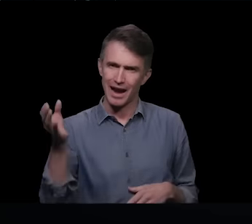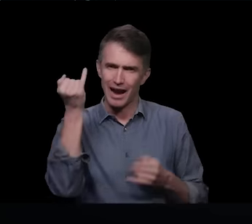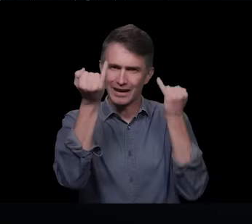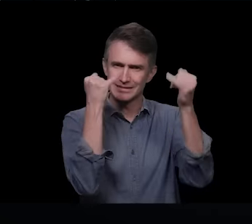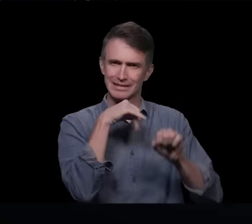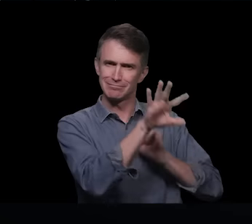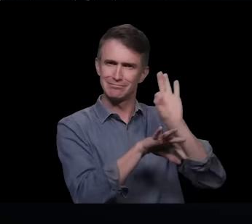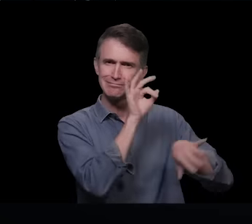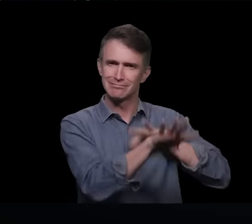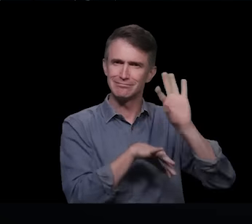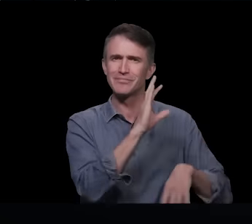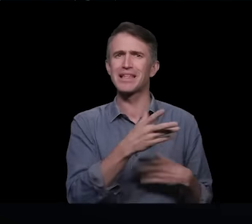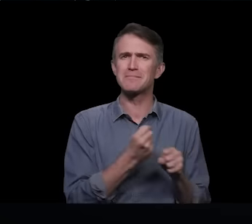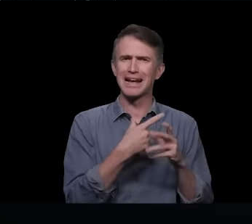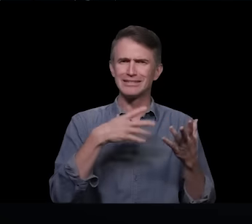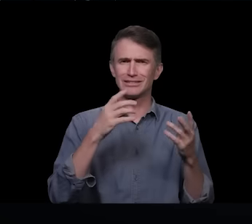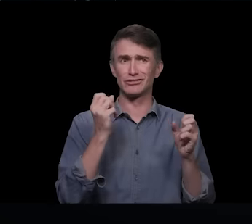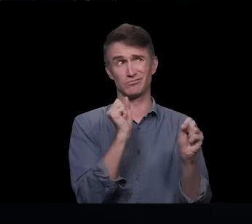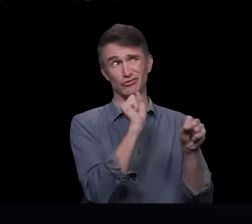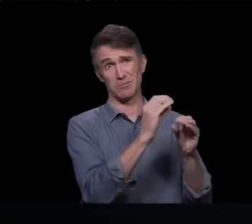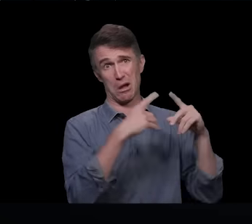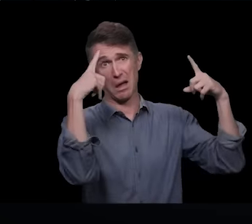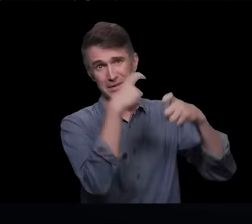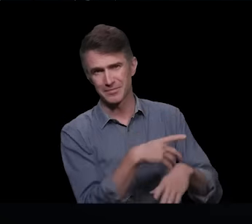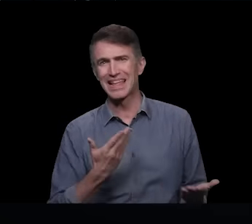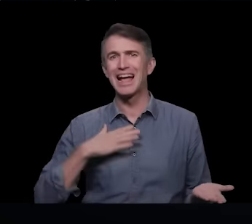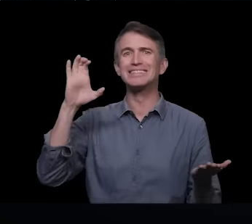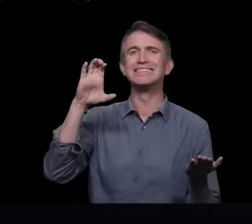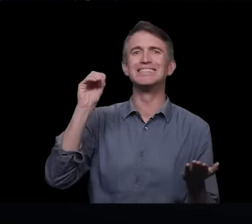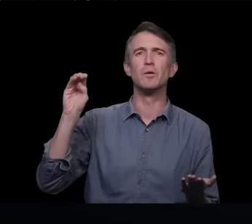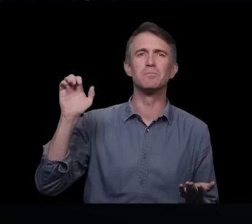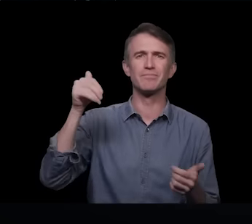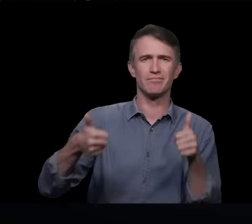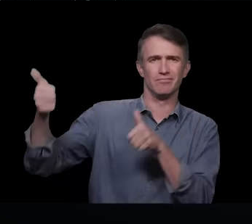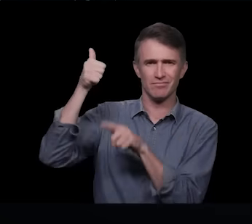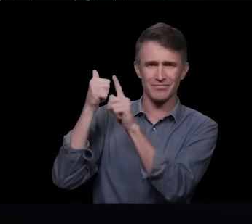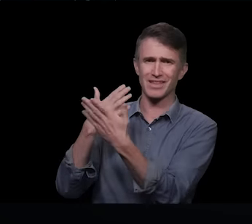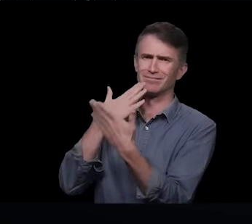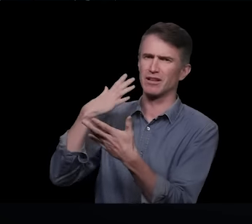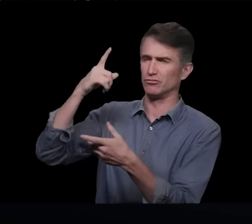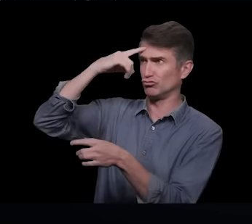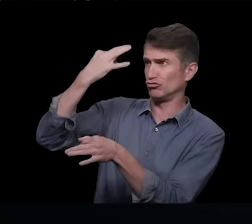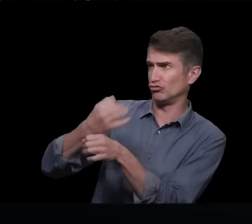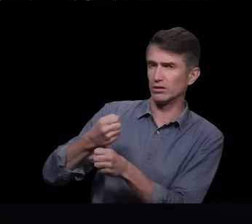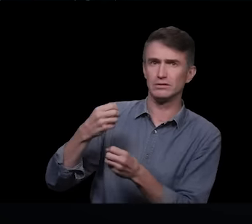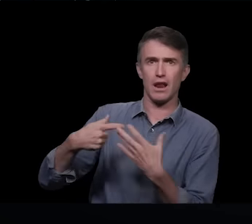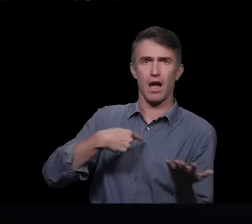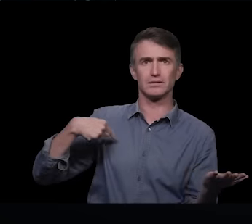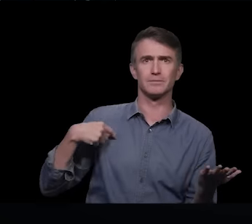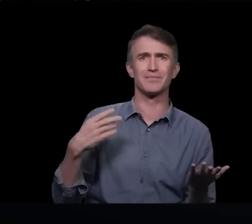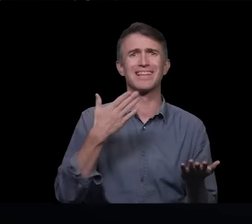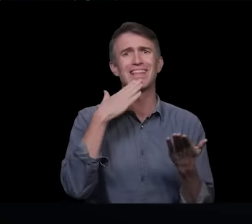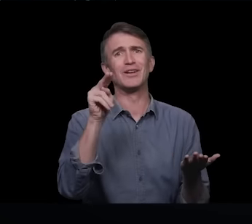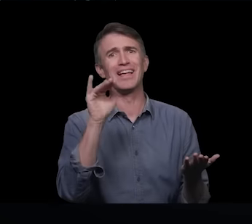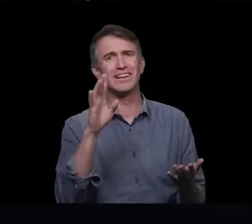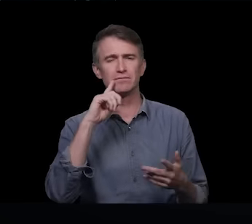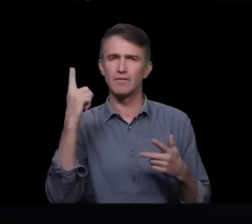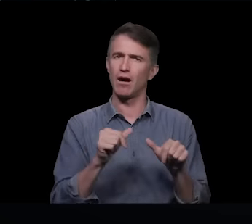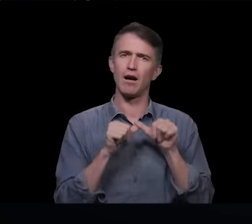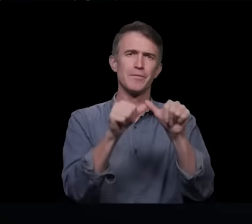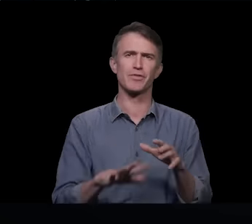always listens to my ideas, even when they make his job more complicated, and our CEO, Marcy Gilbert, for placing so much trust in us. Thank you